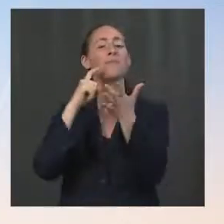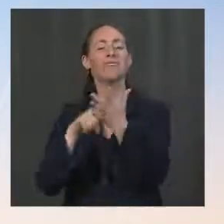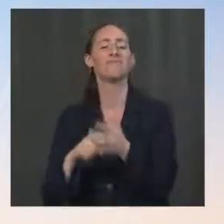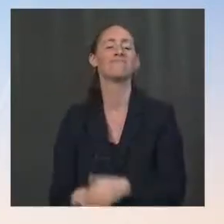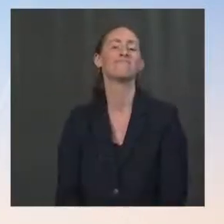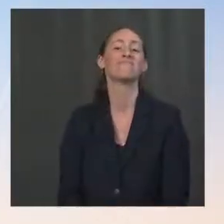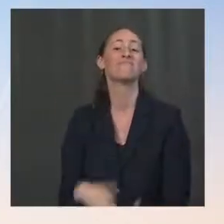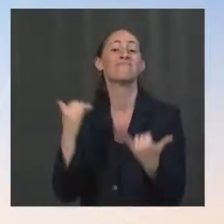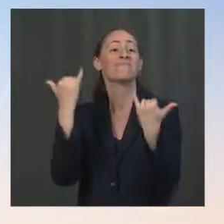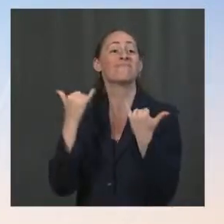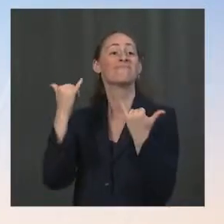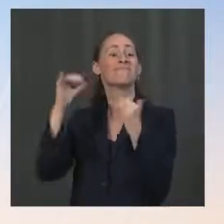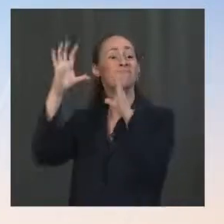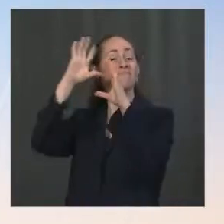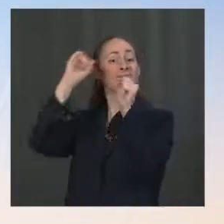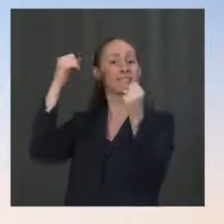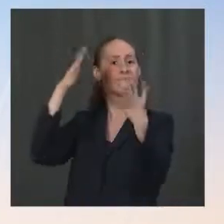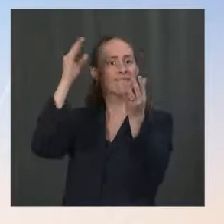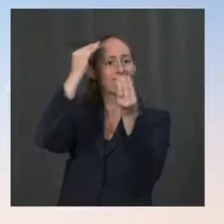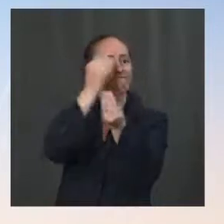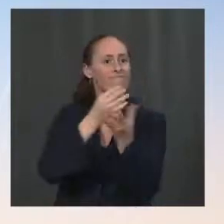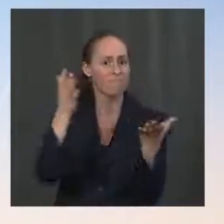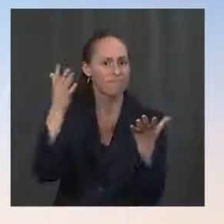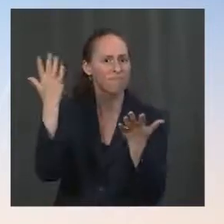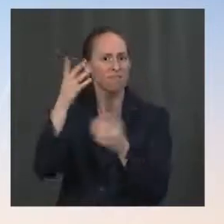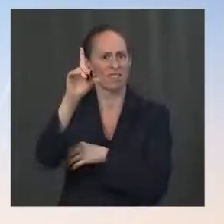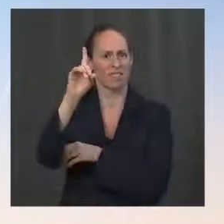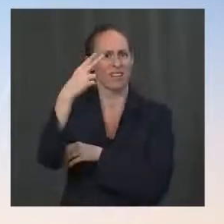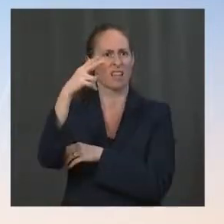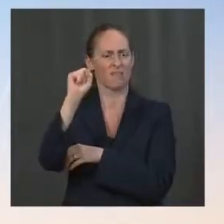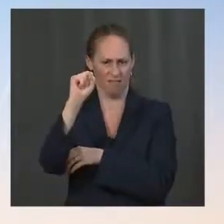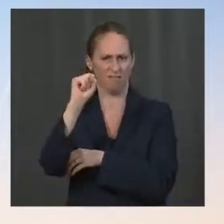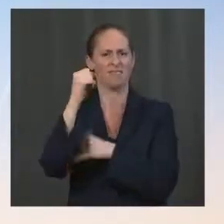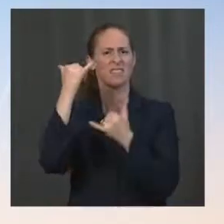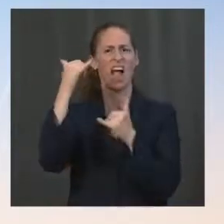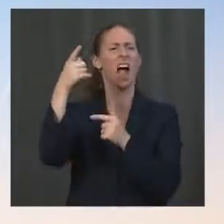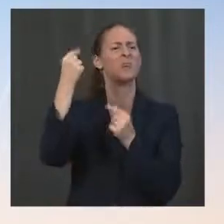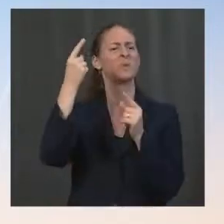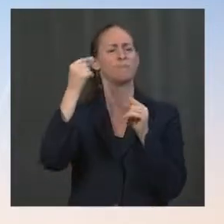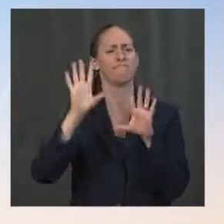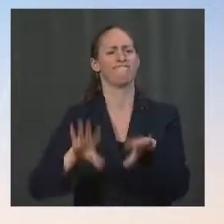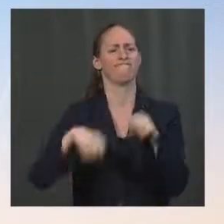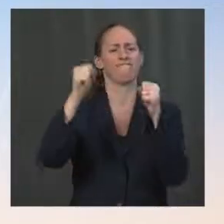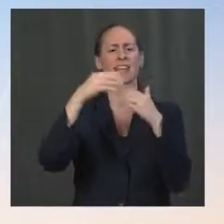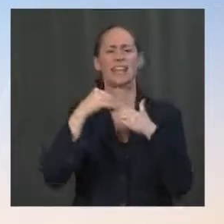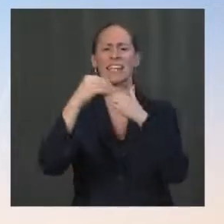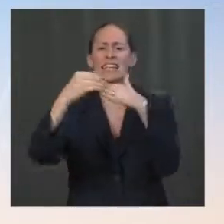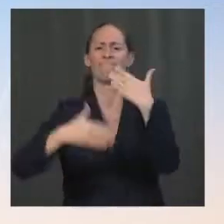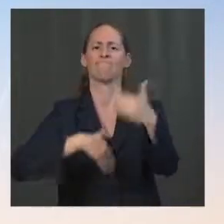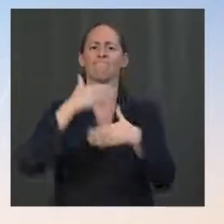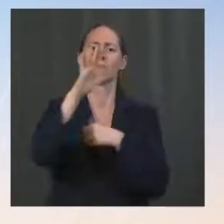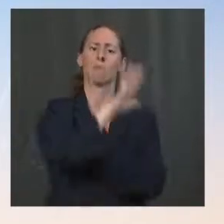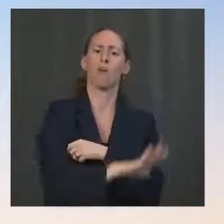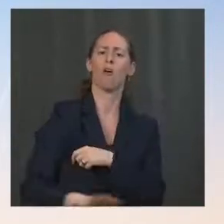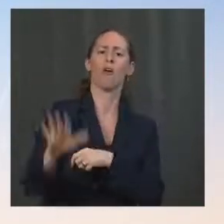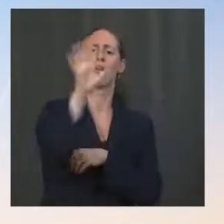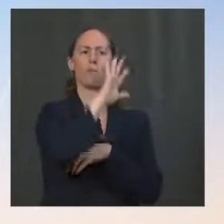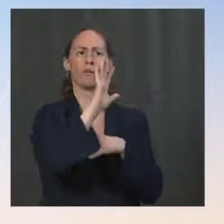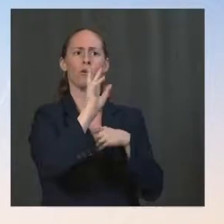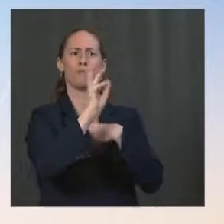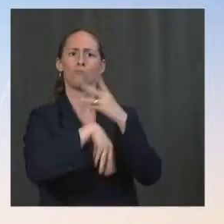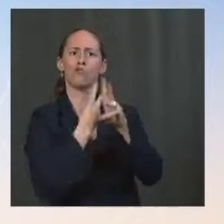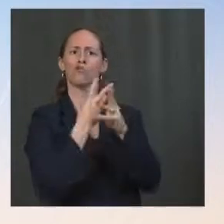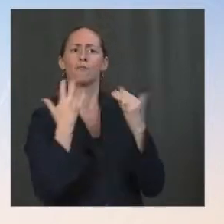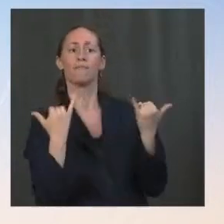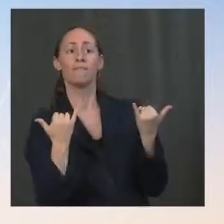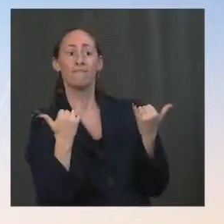Homeland Security to serve as the lead federal agency coordinating across the federal government to relocate evacuated Afghans to the United